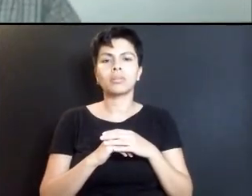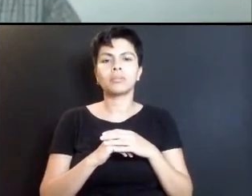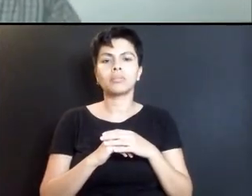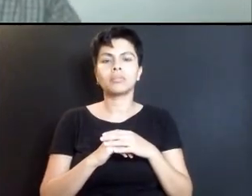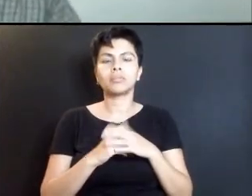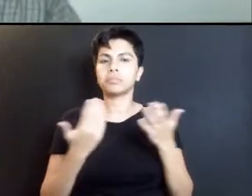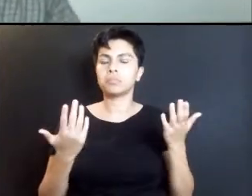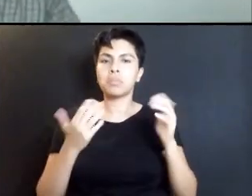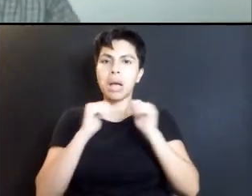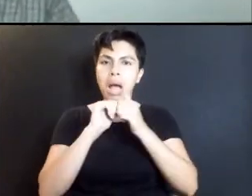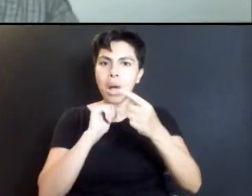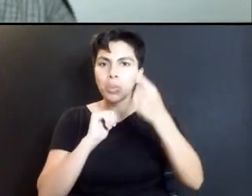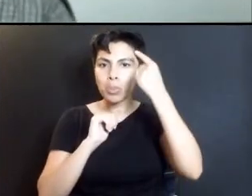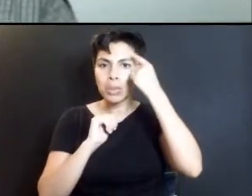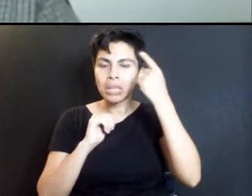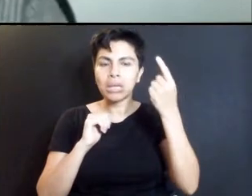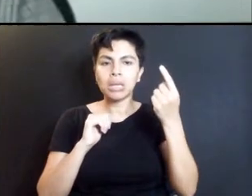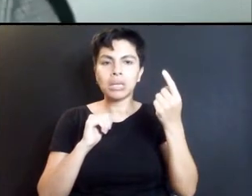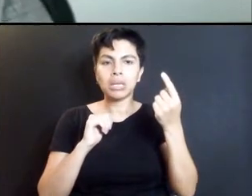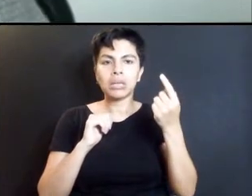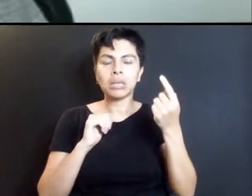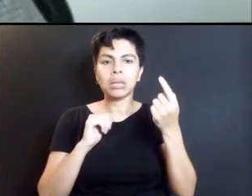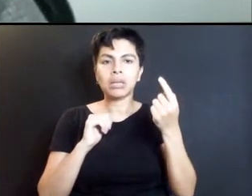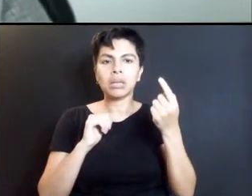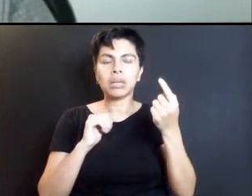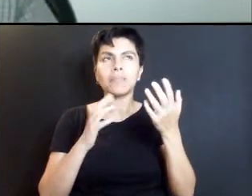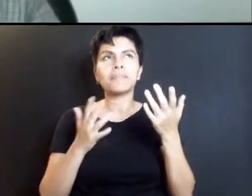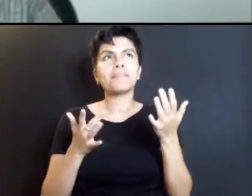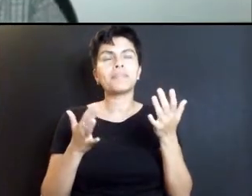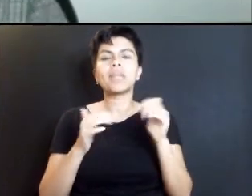How do you think the